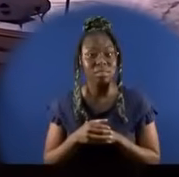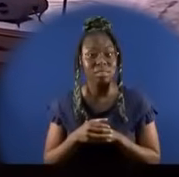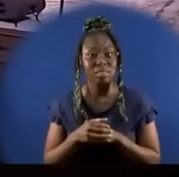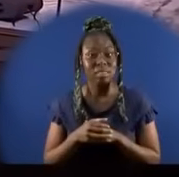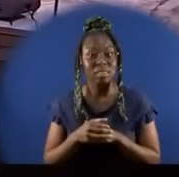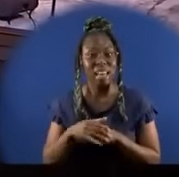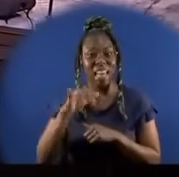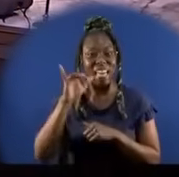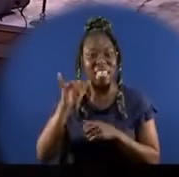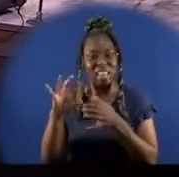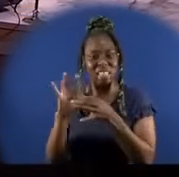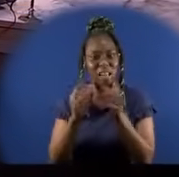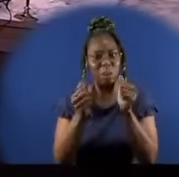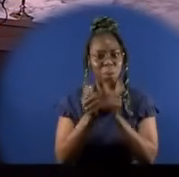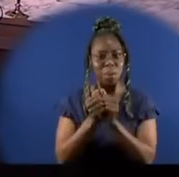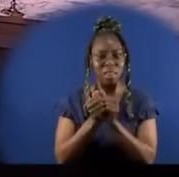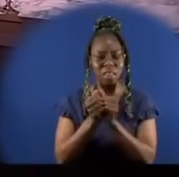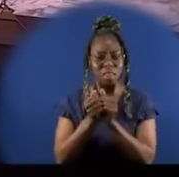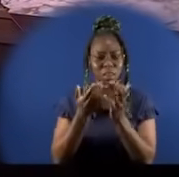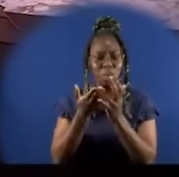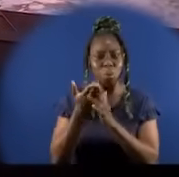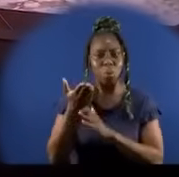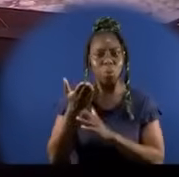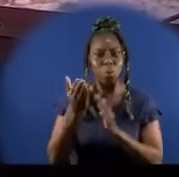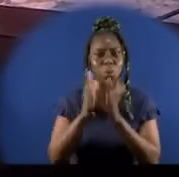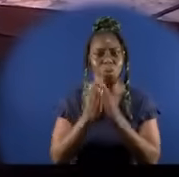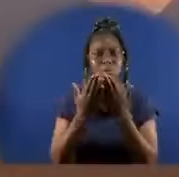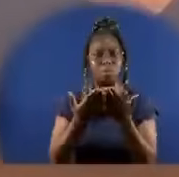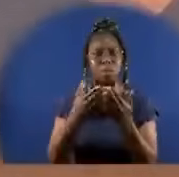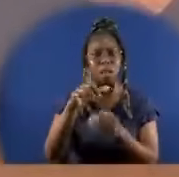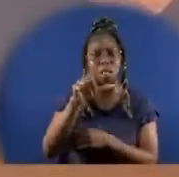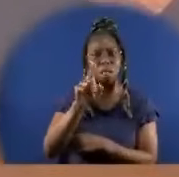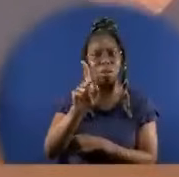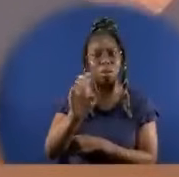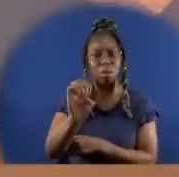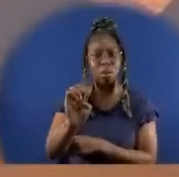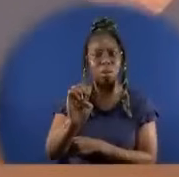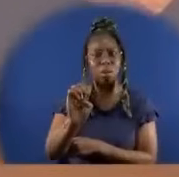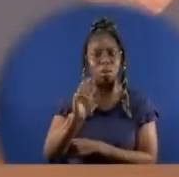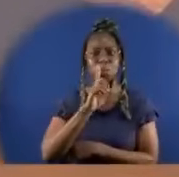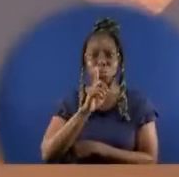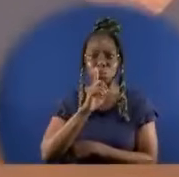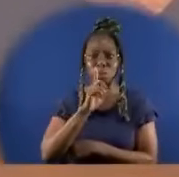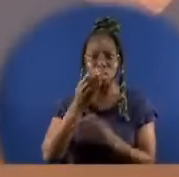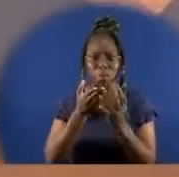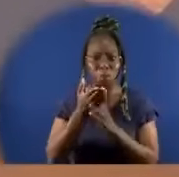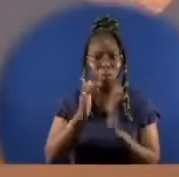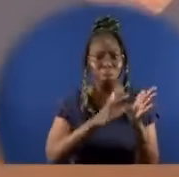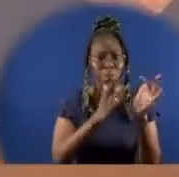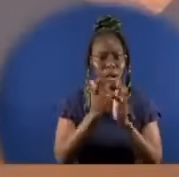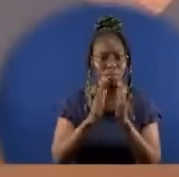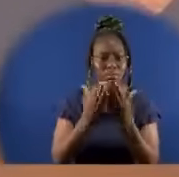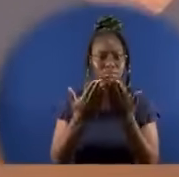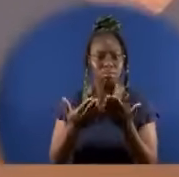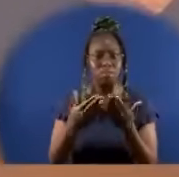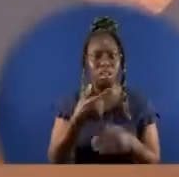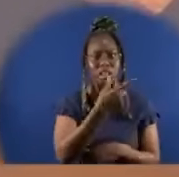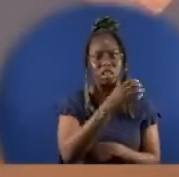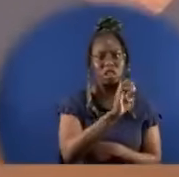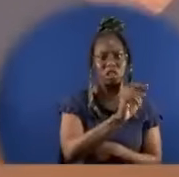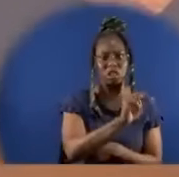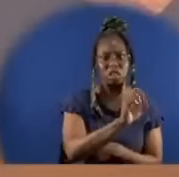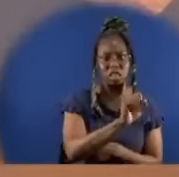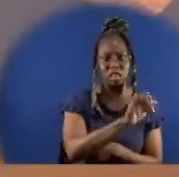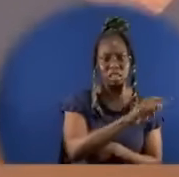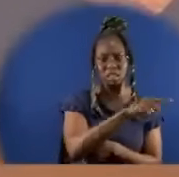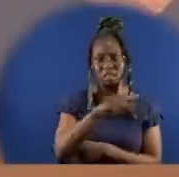theme that goes through the book of Luke. It really goes through the books of the Bible, that all the way through the Bible, from Genesis to the Revelation, you get